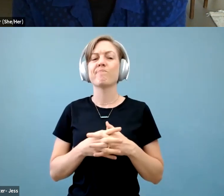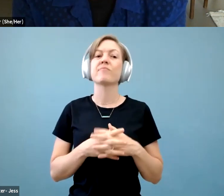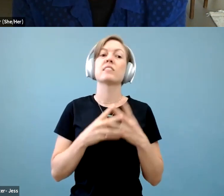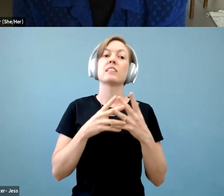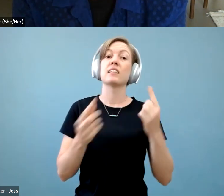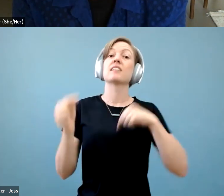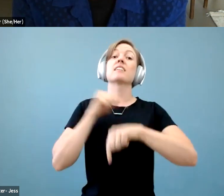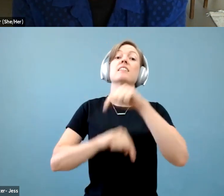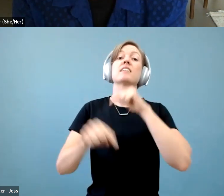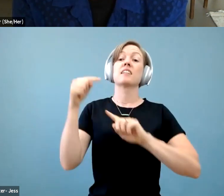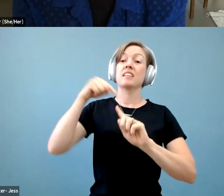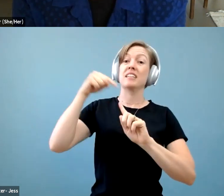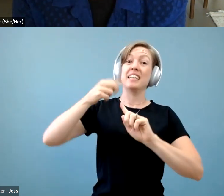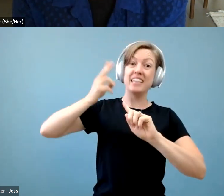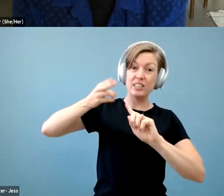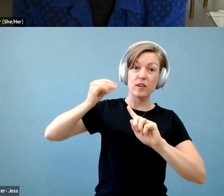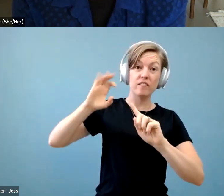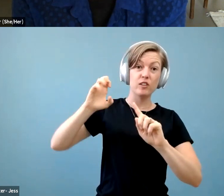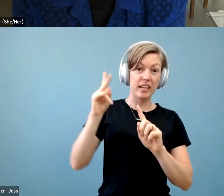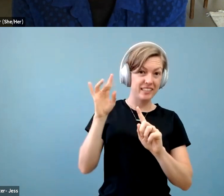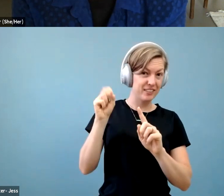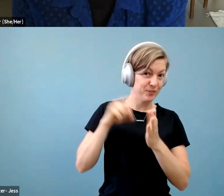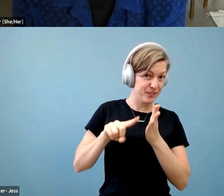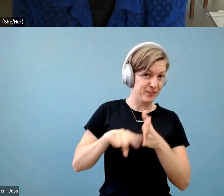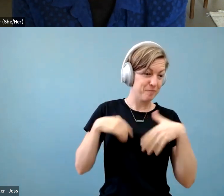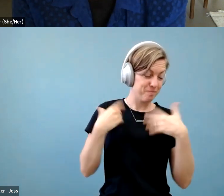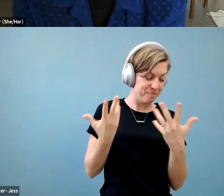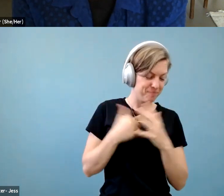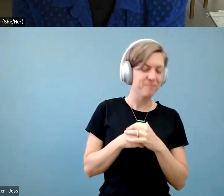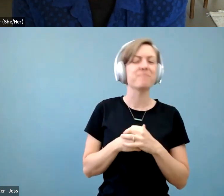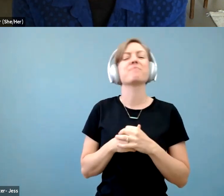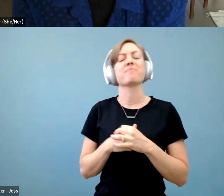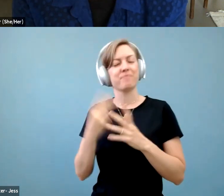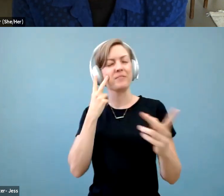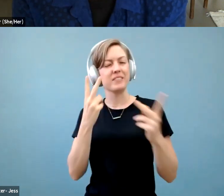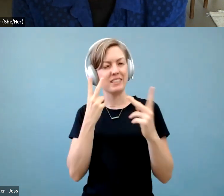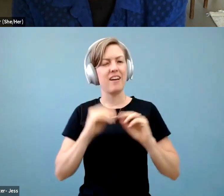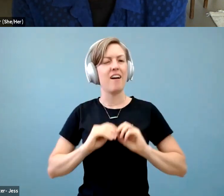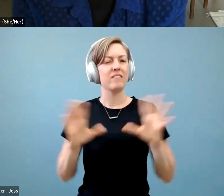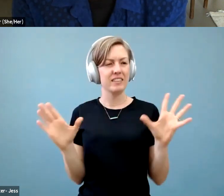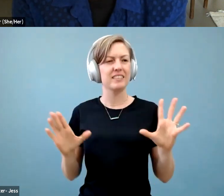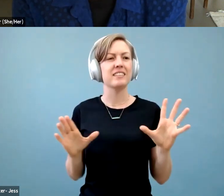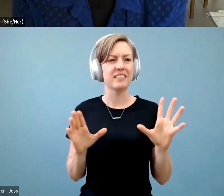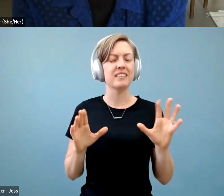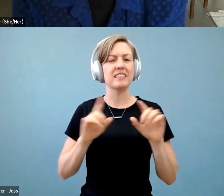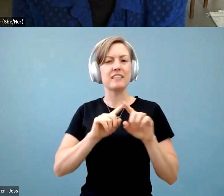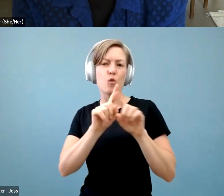at the kind of the history of eugenic research, and we can see that there's all these ways to